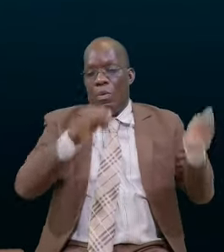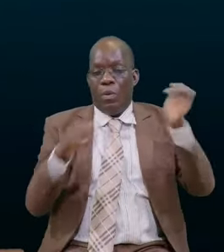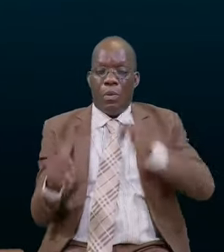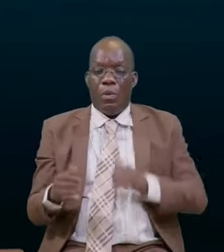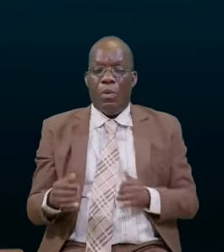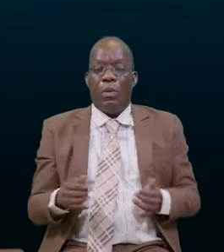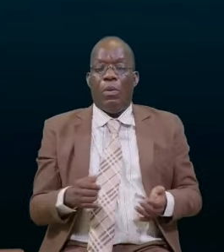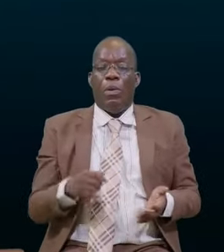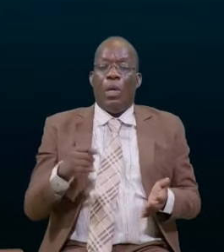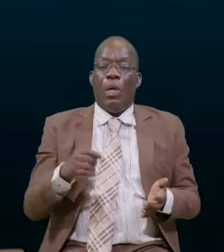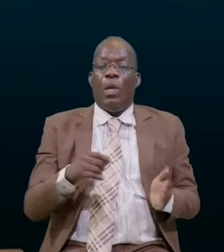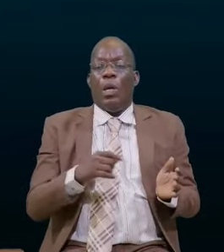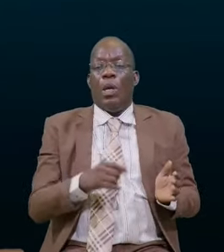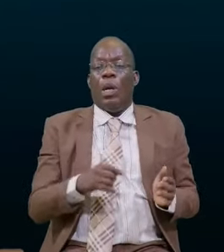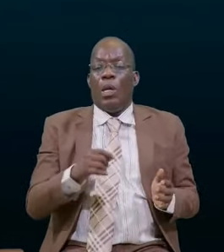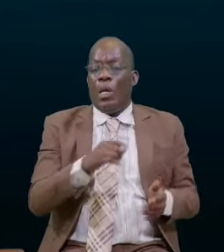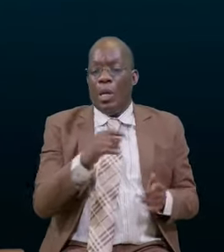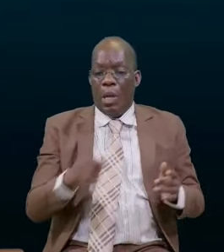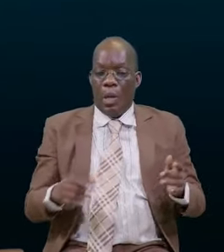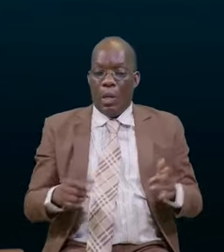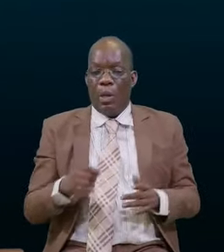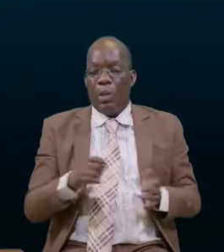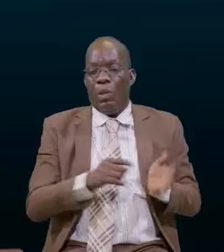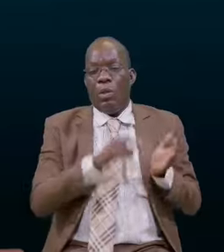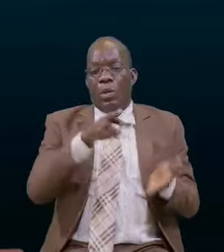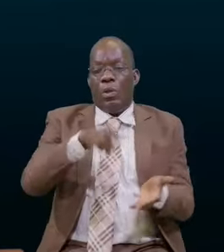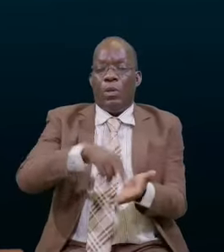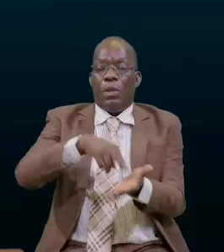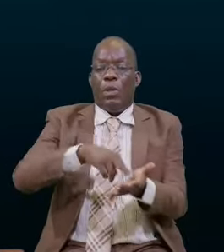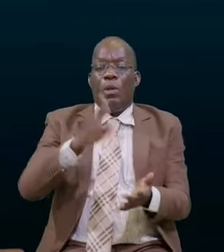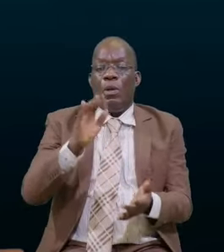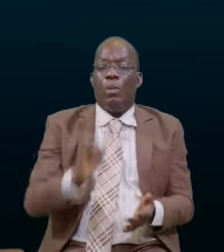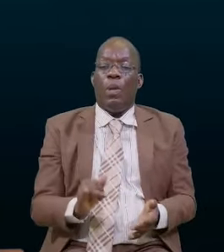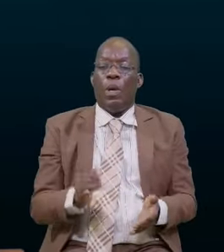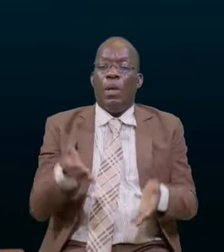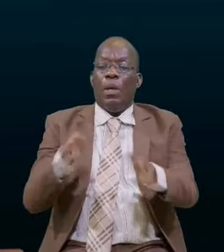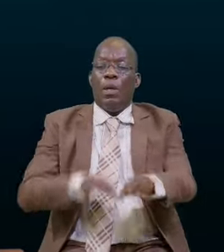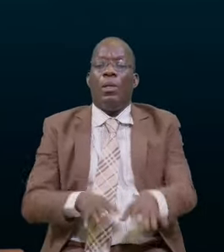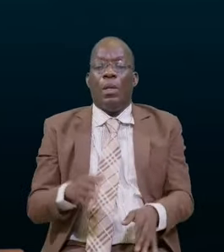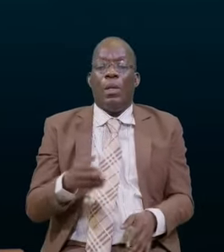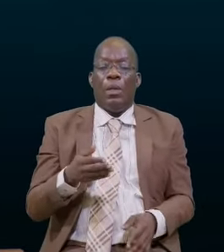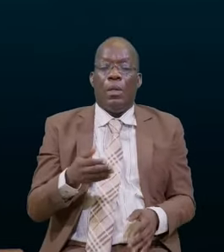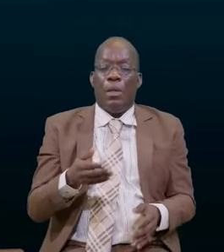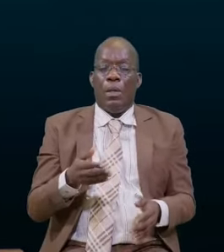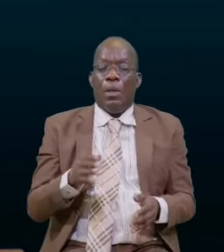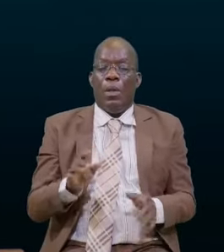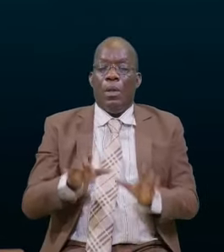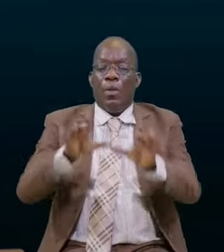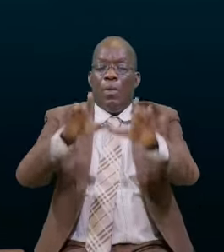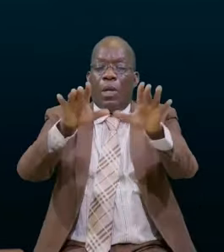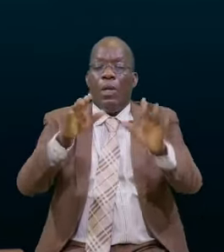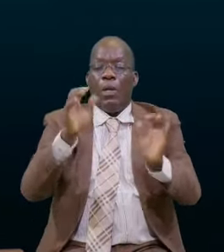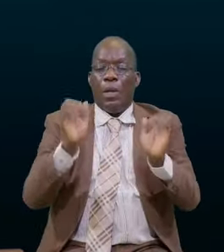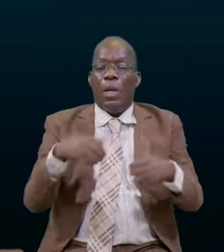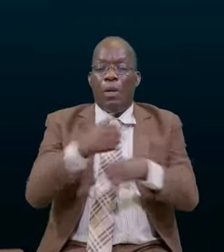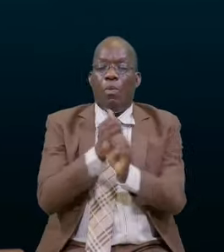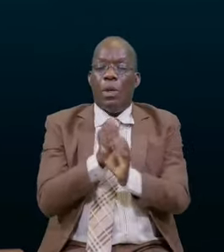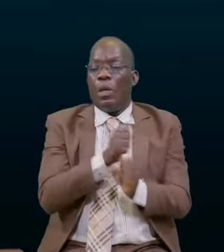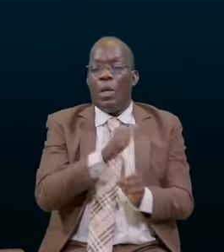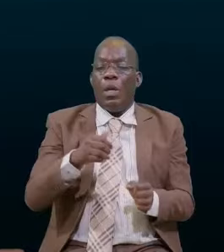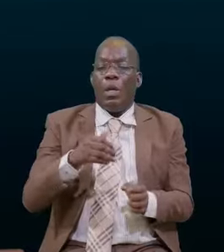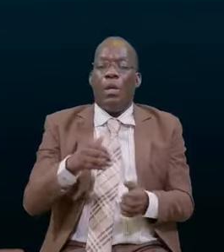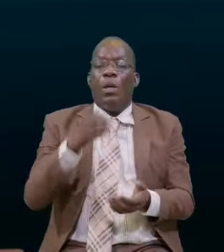Fly just little fly it can cause the good ointment to lose his good odor and to start to